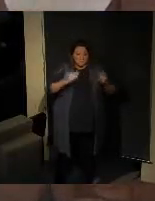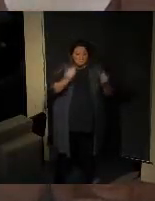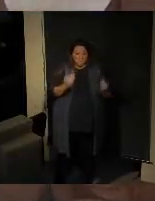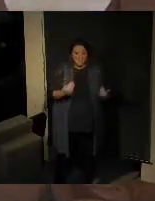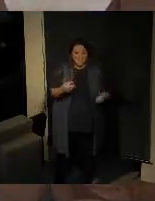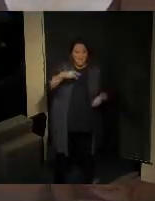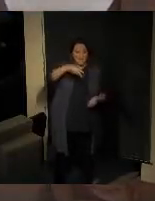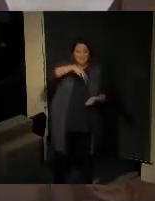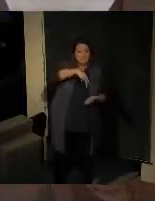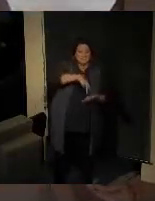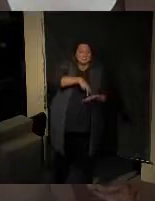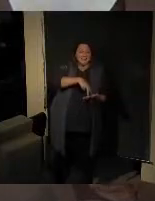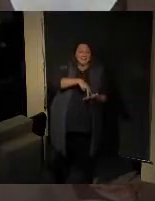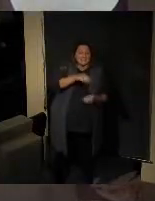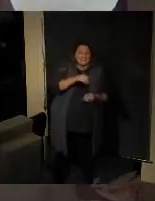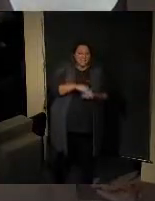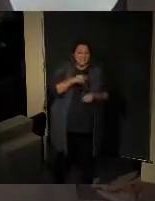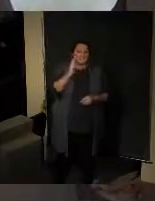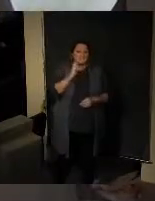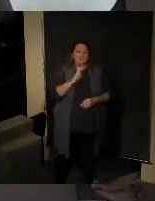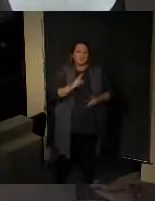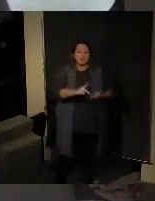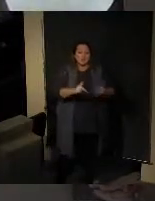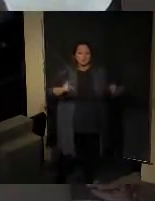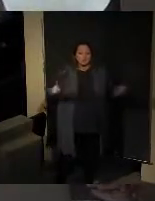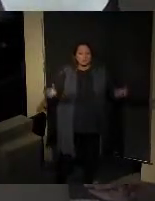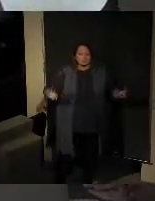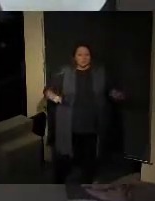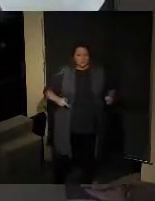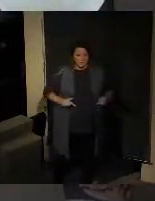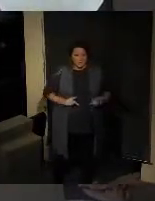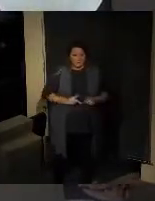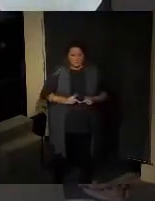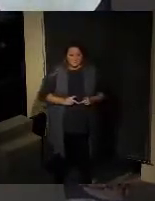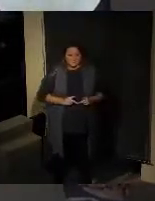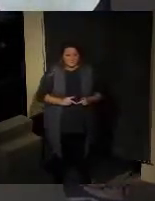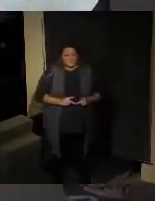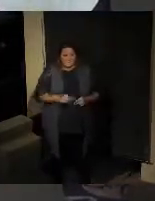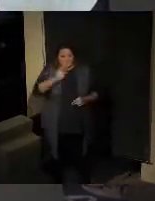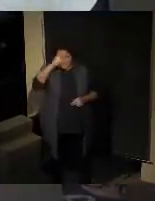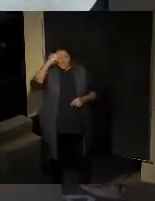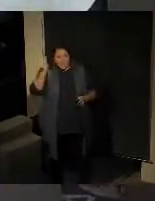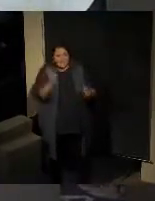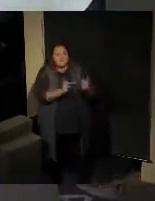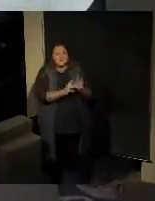She's one of those that you gave to me.